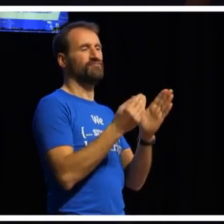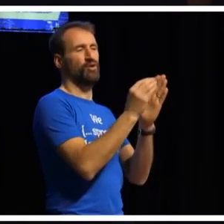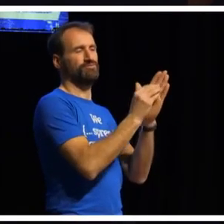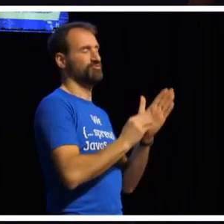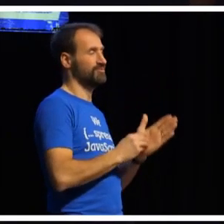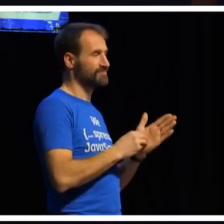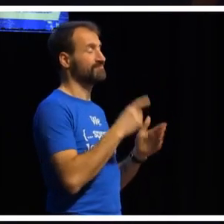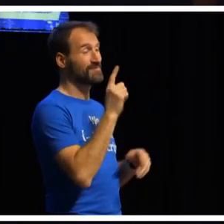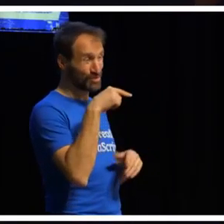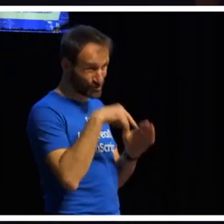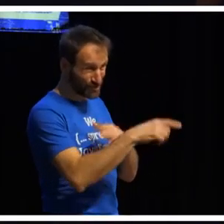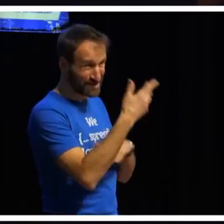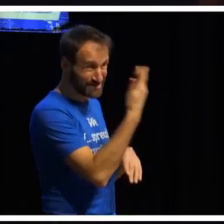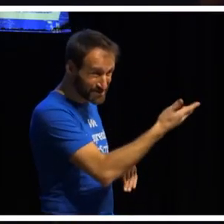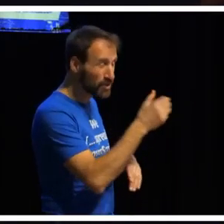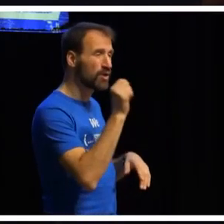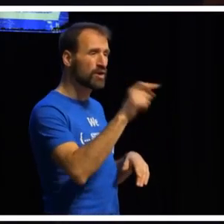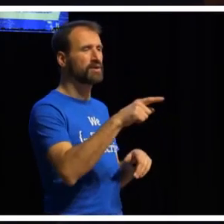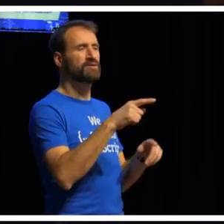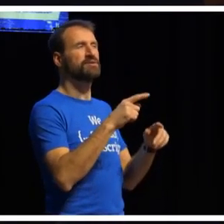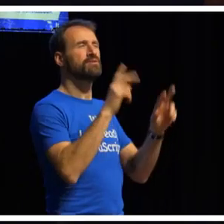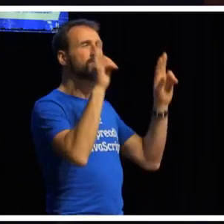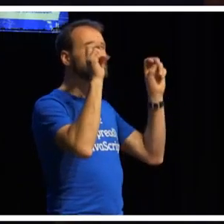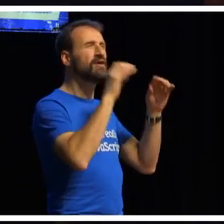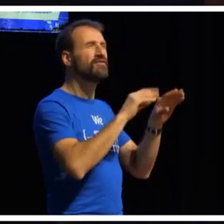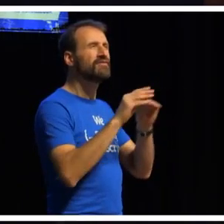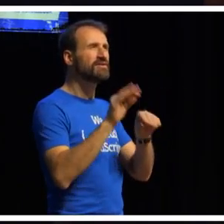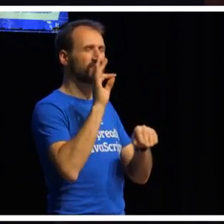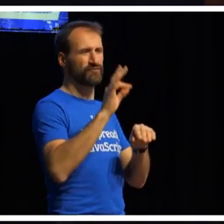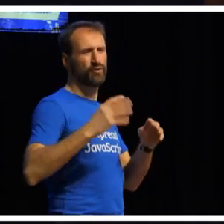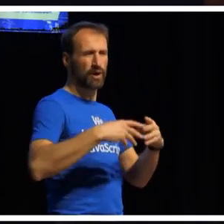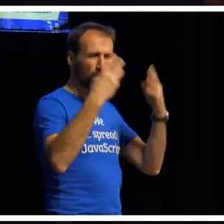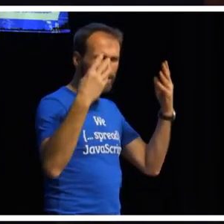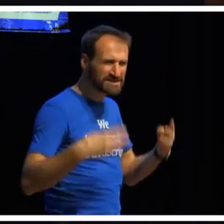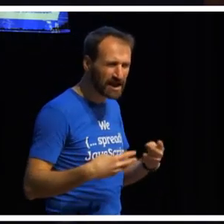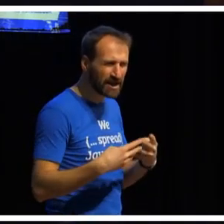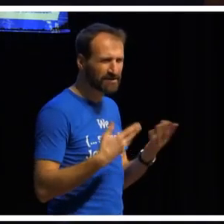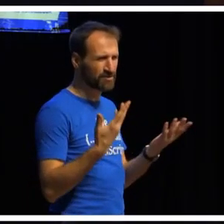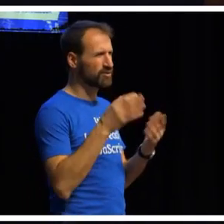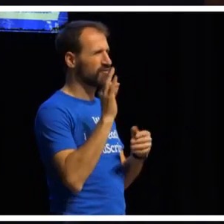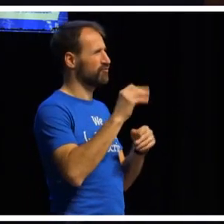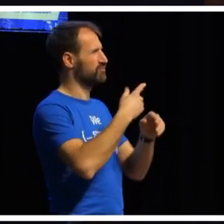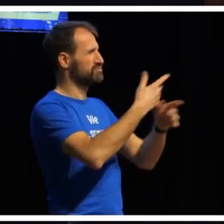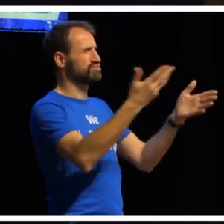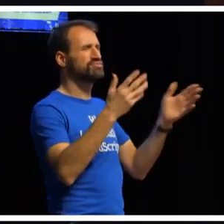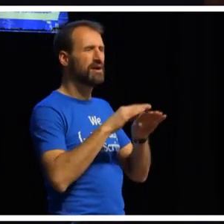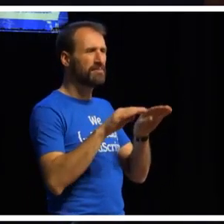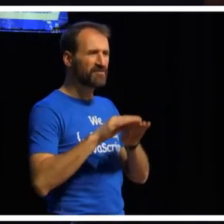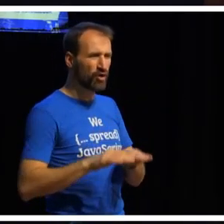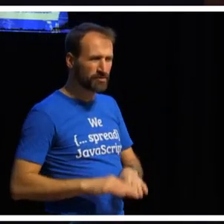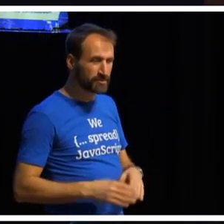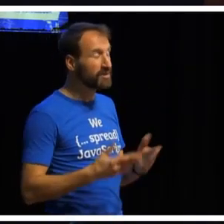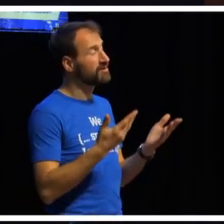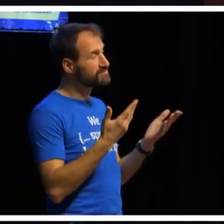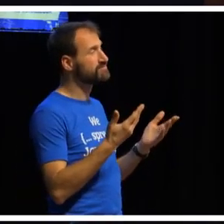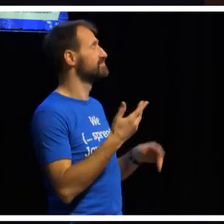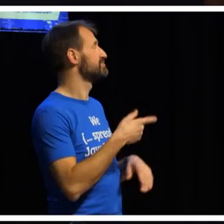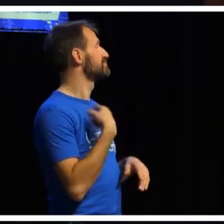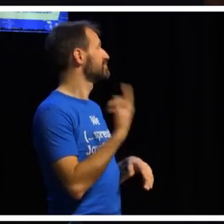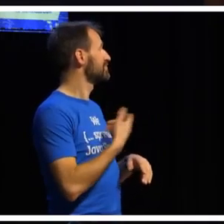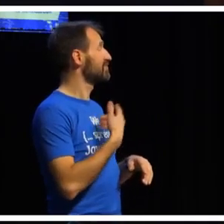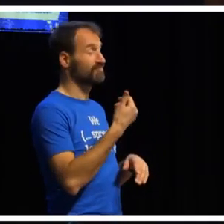and being able to do this directly from a website on many different platforms. So right now, it works perfectly on Chromebook, it